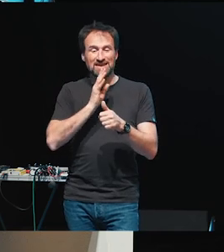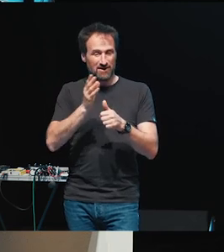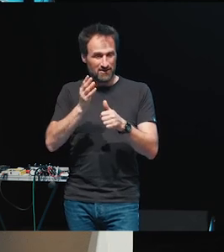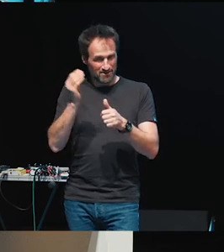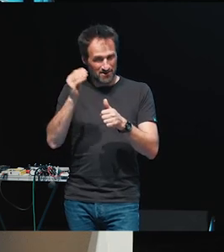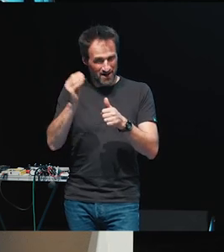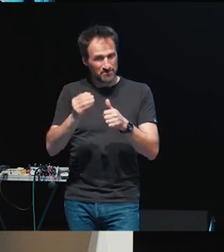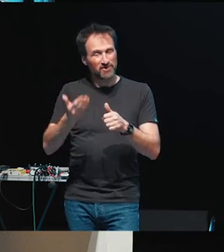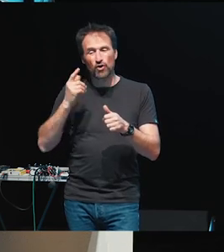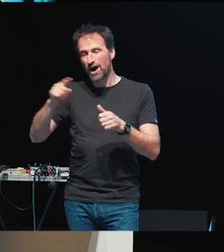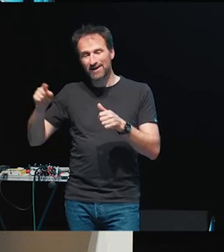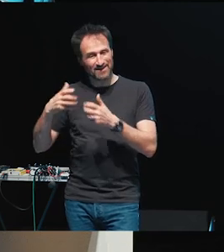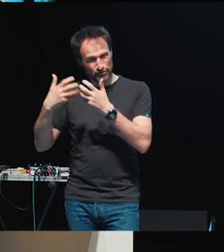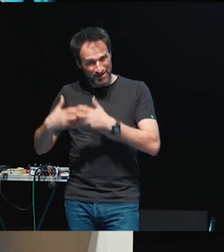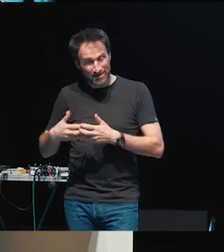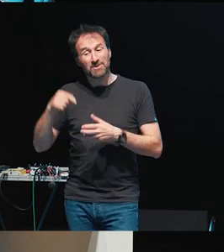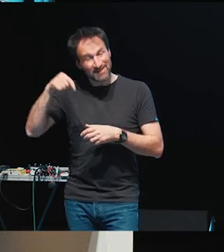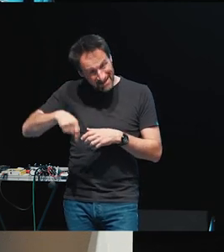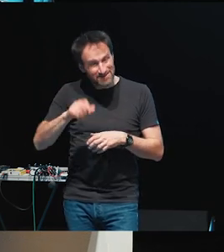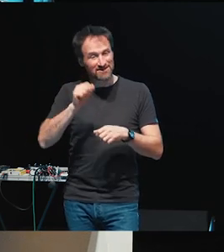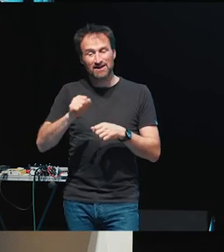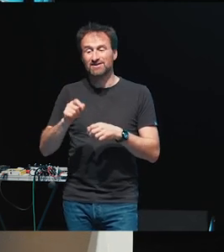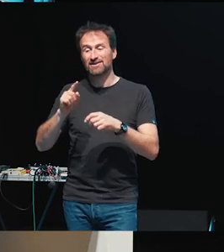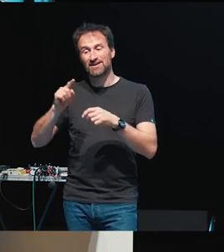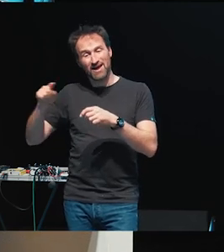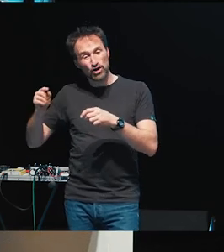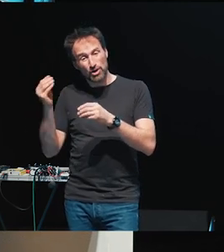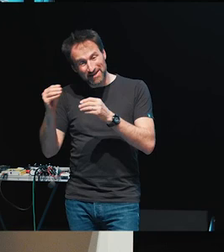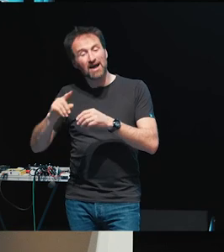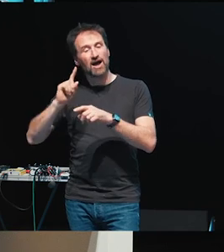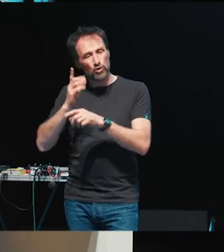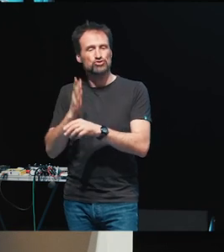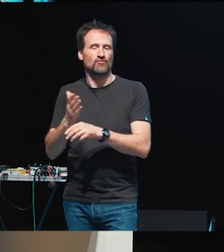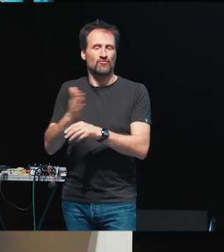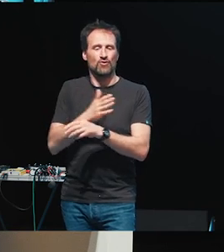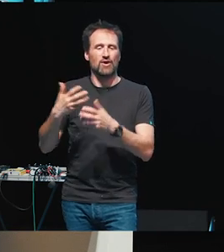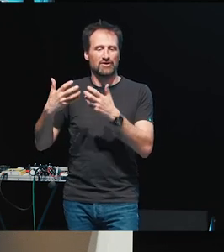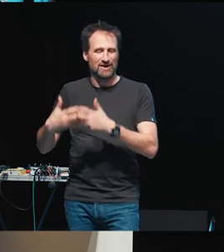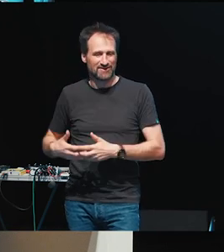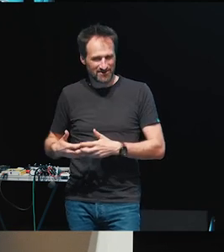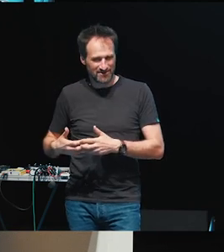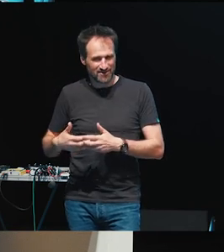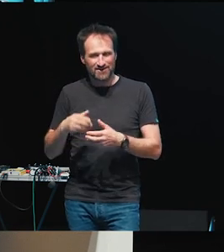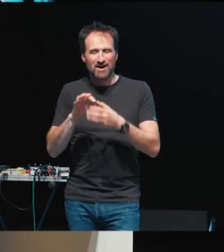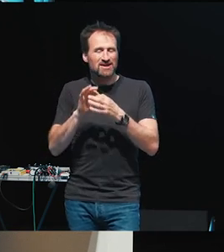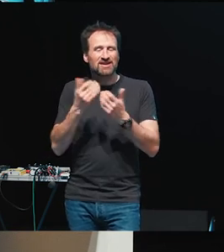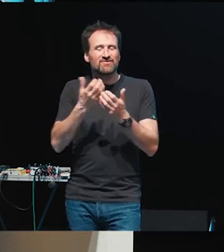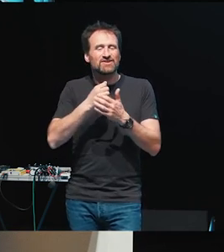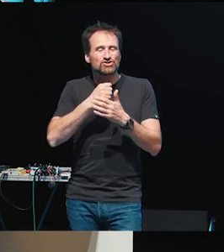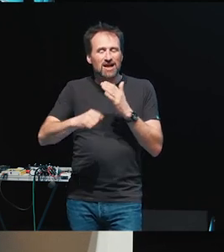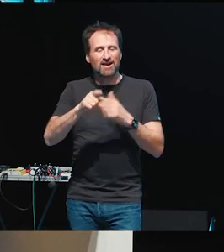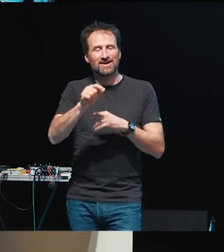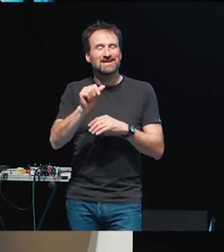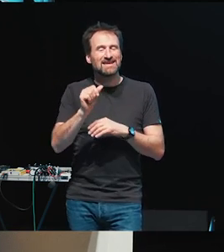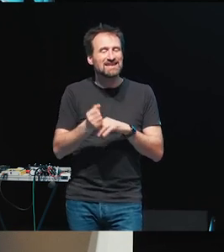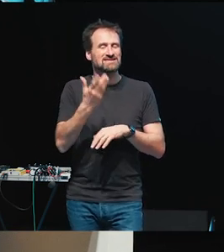you have the choice of rendering earlier too. It's a trade-off of how fast you want your initial render to be versus how